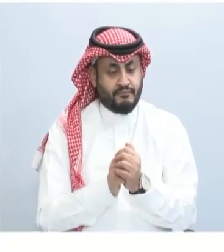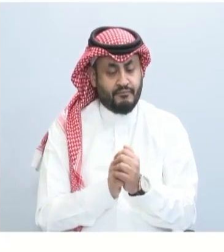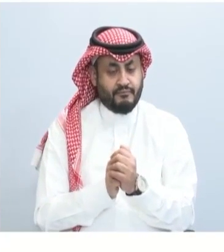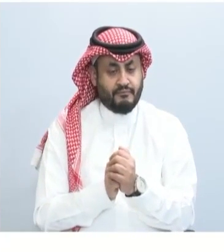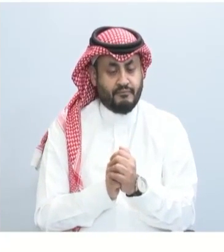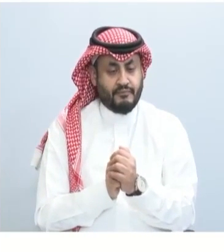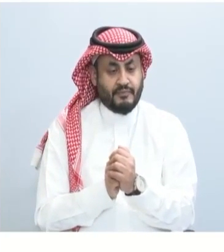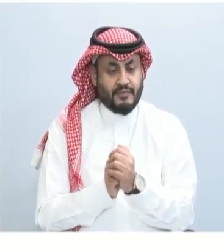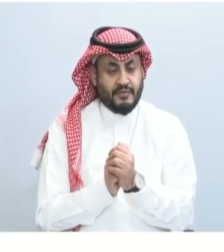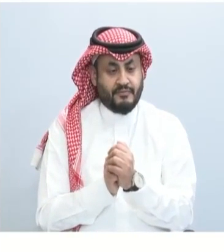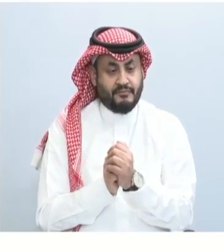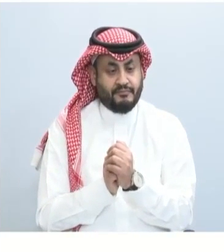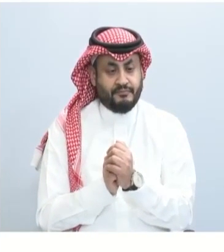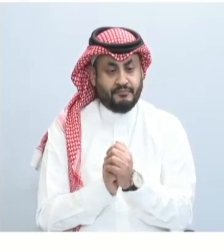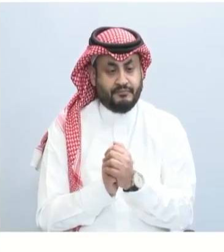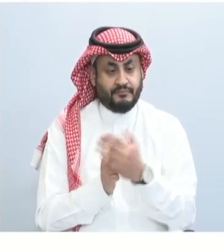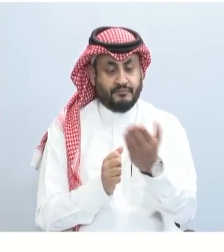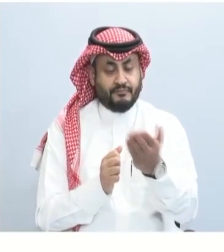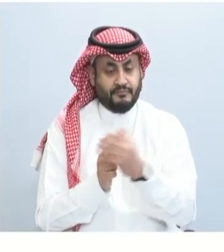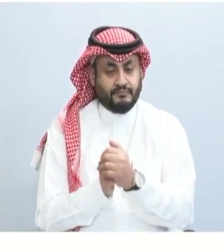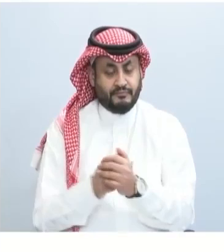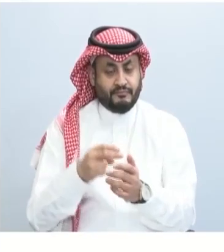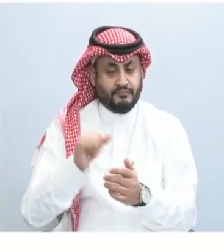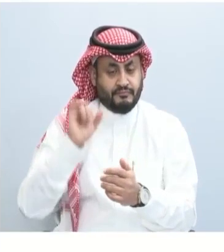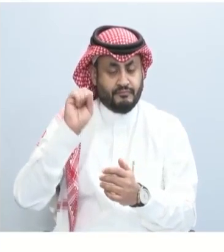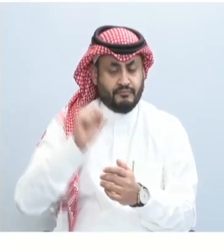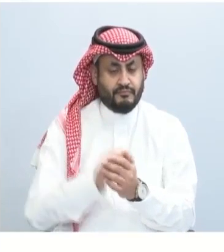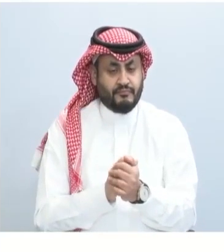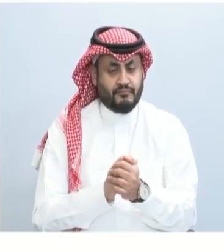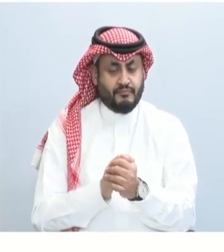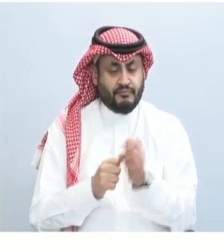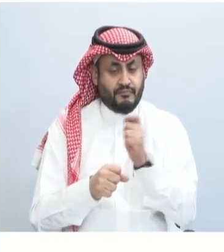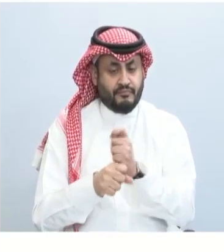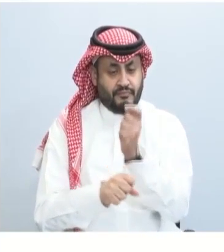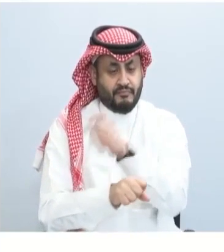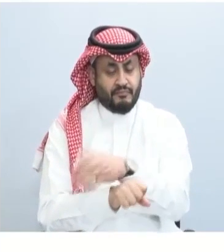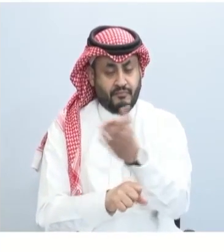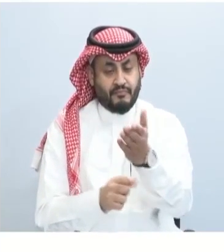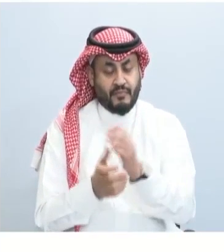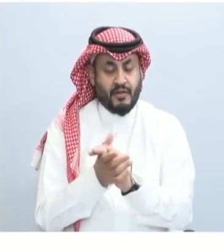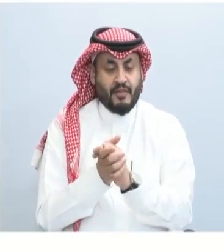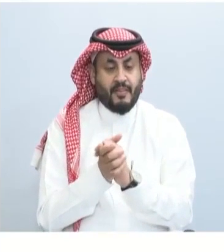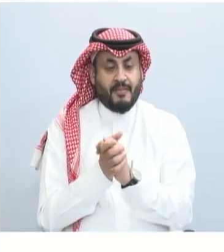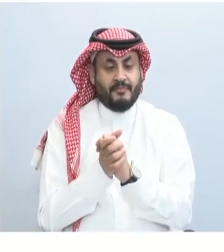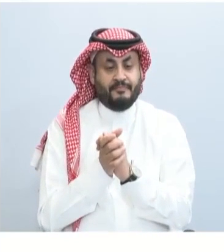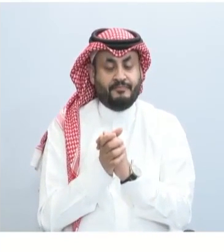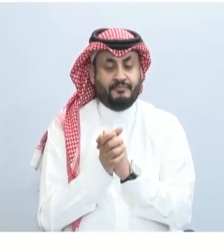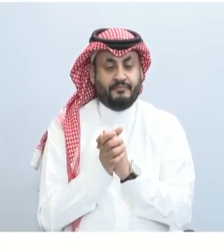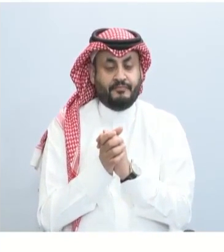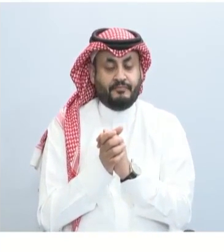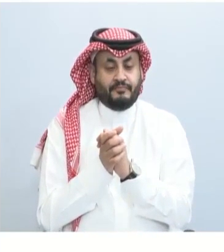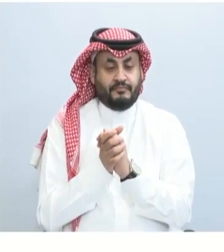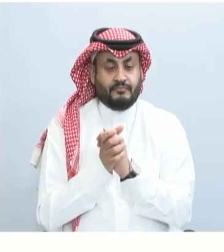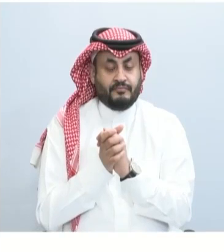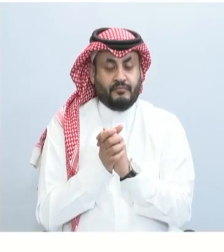sister. And we can do it also whenever we hear the word or whenever we see the